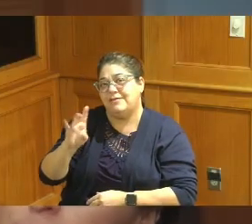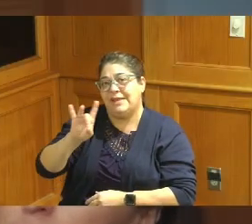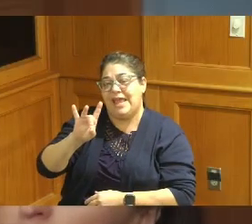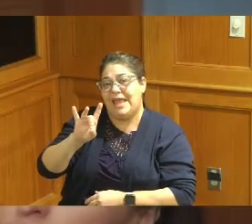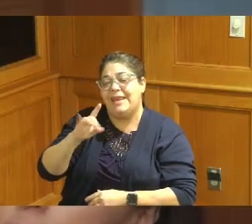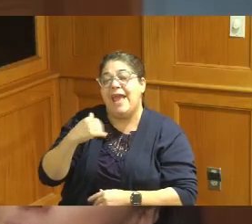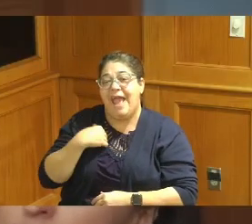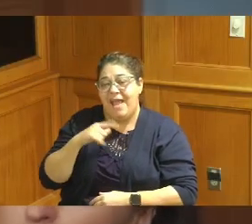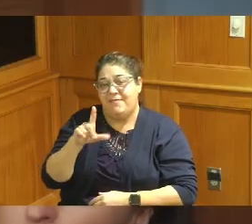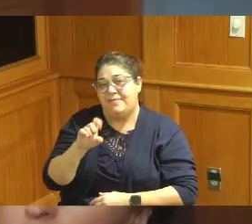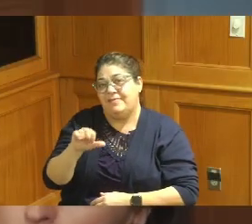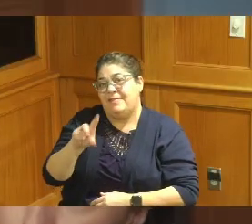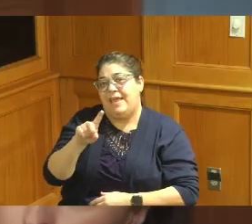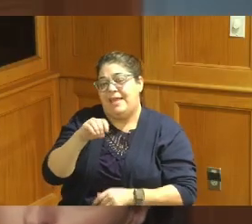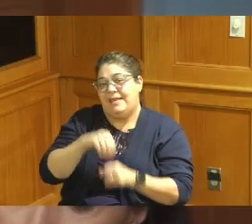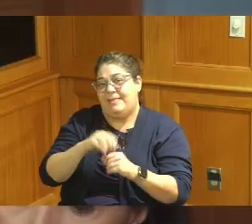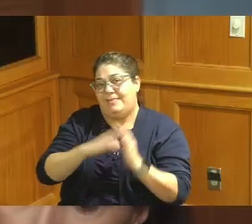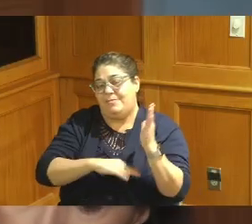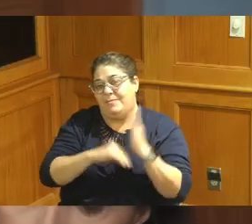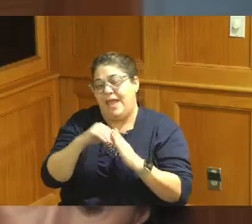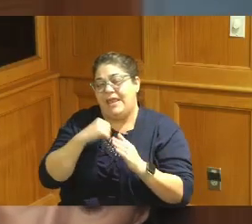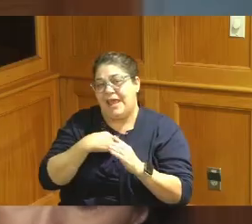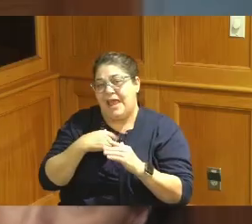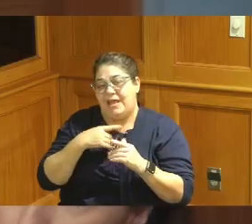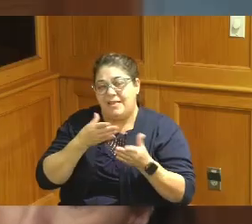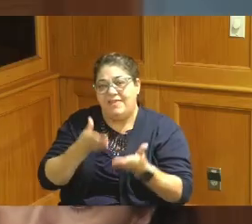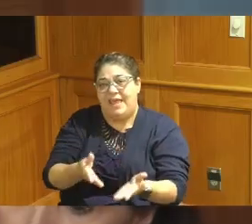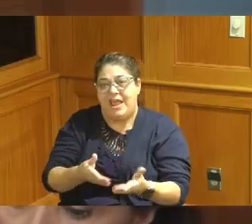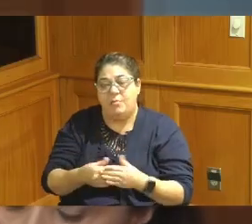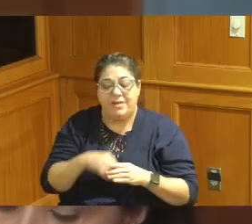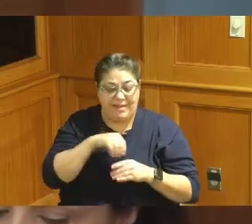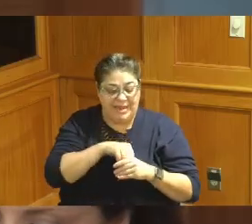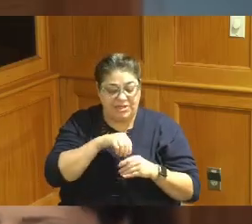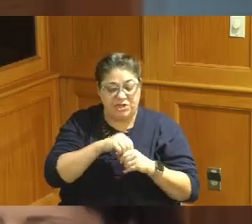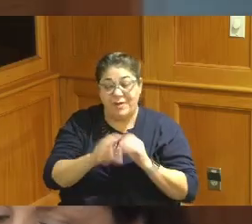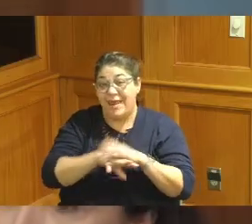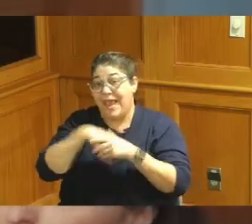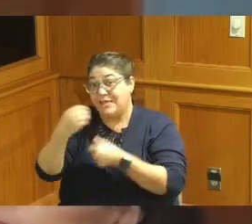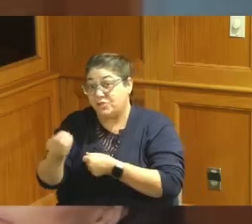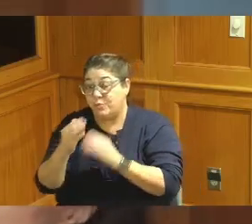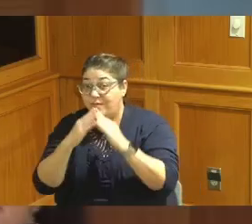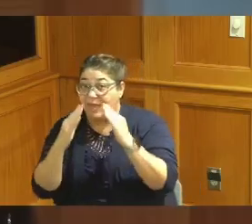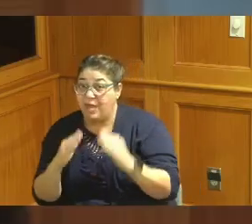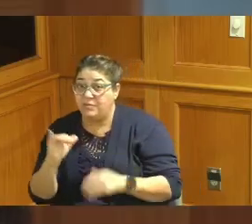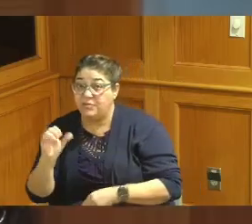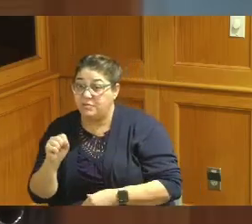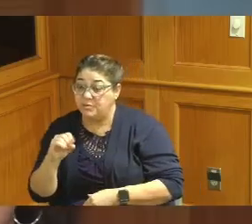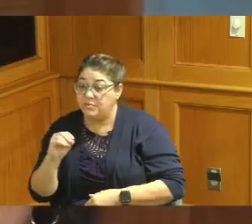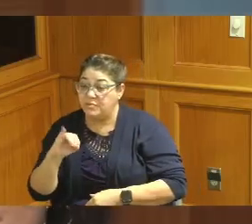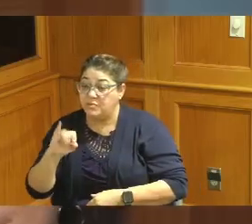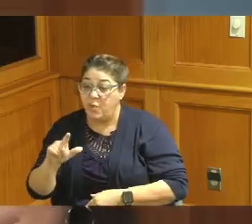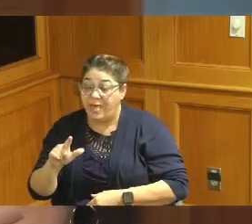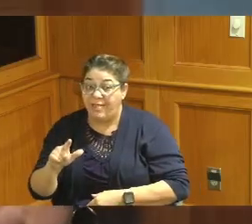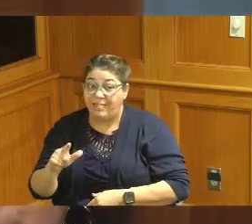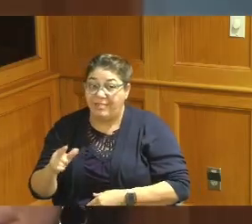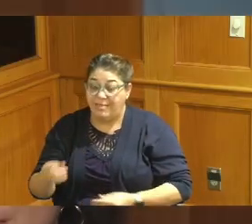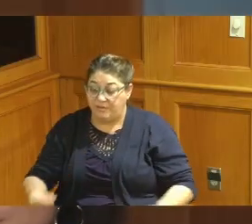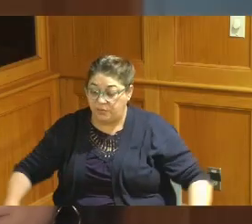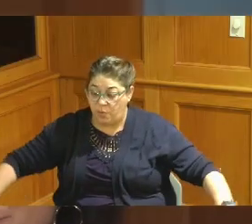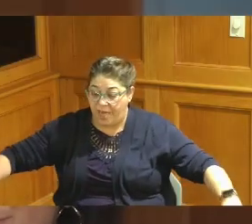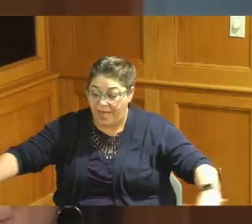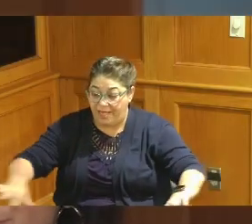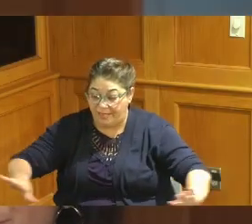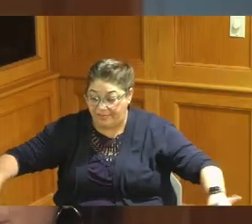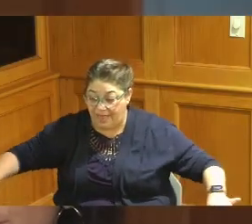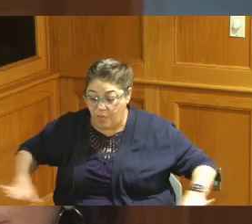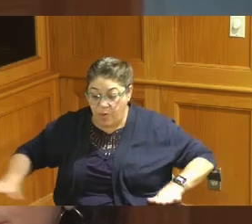lead present. So we're also looking at not only the interior, but the exterior, that soil that can be brought into the home